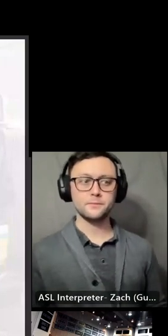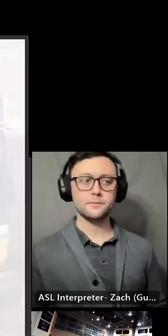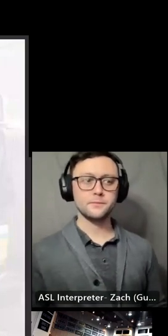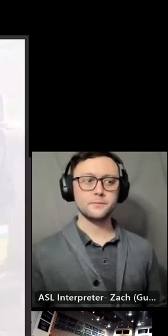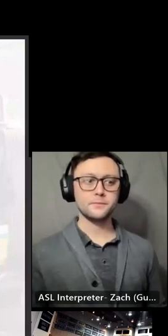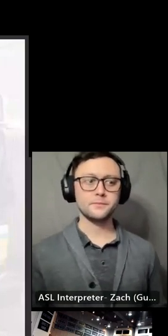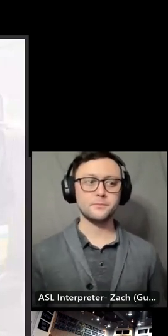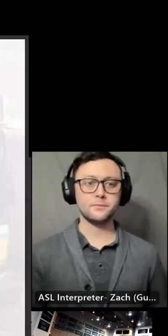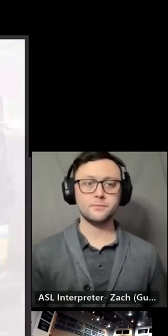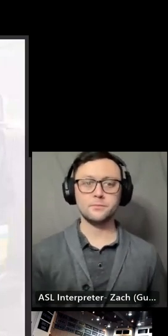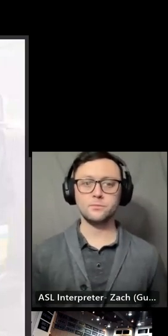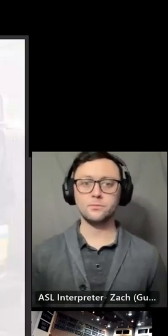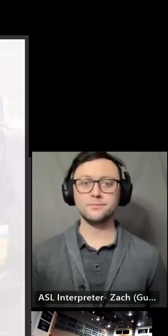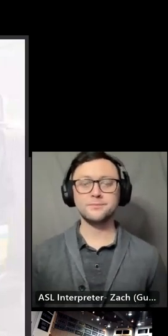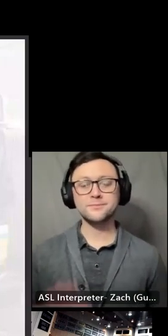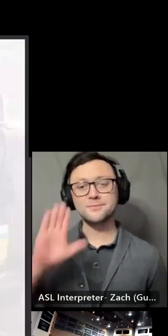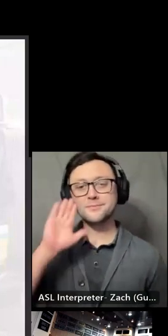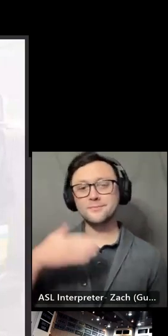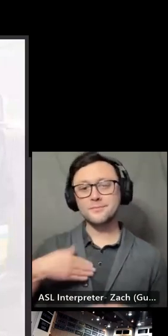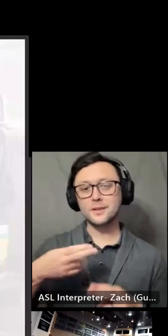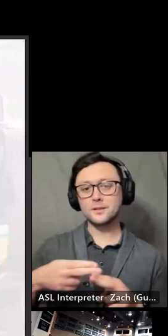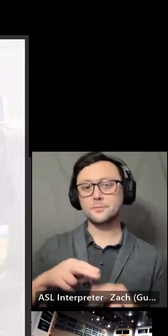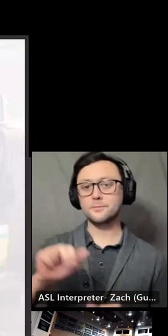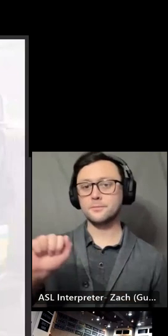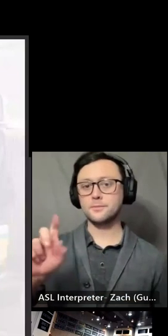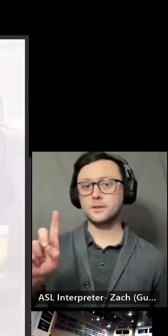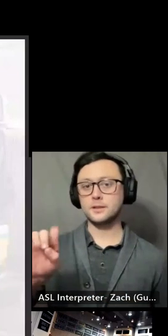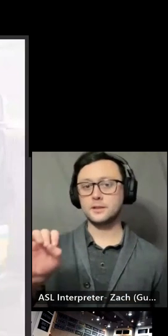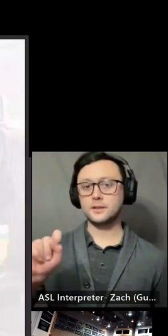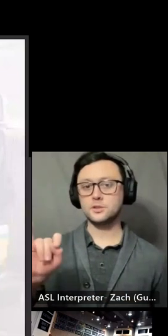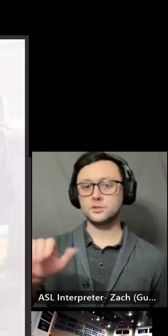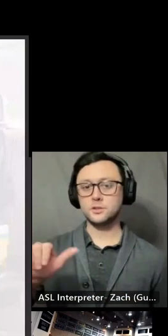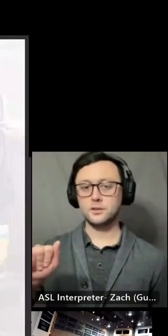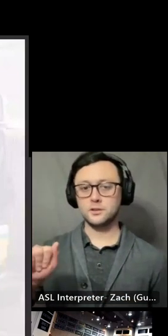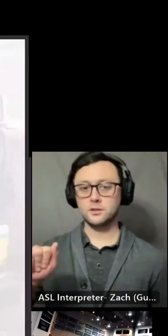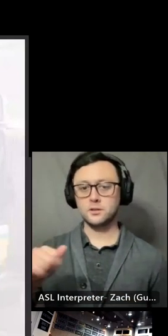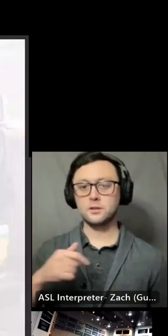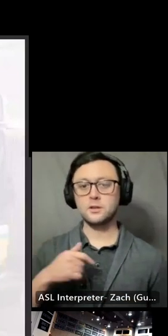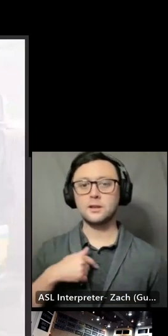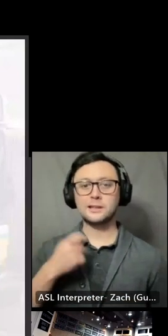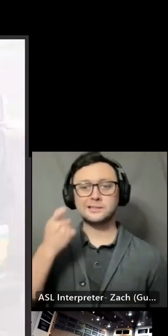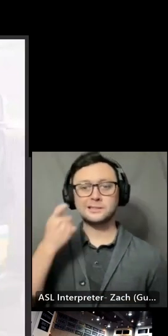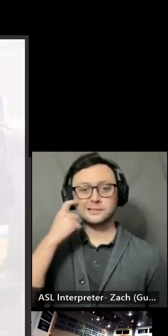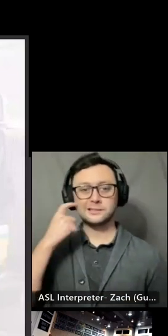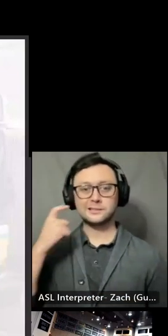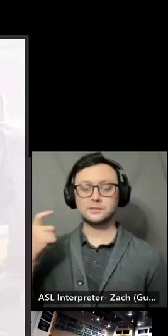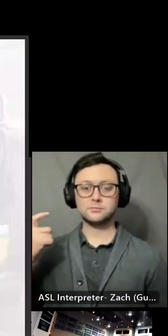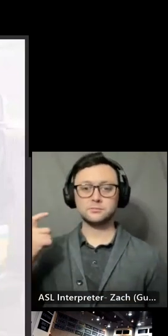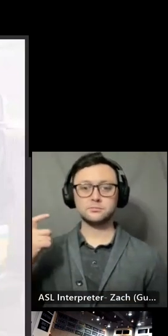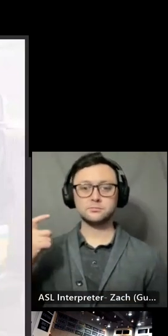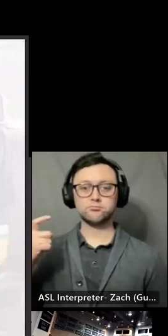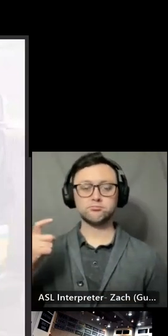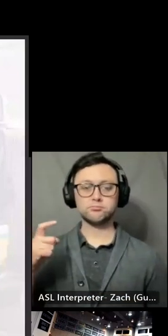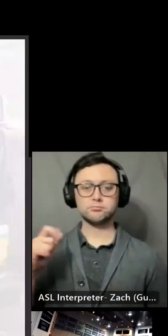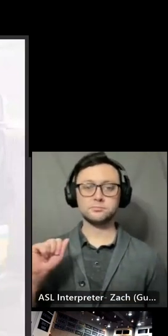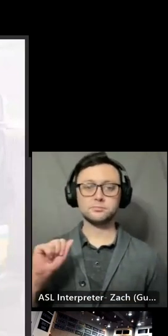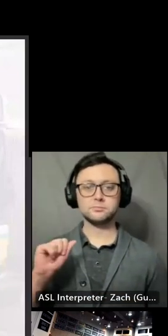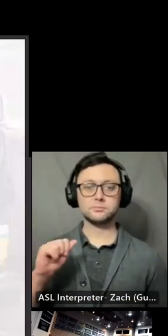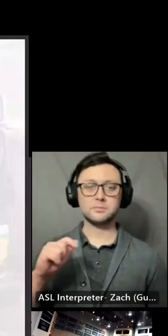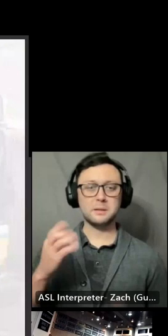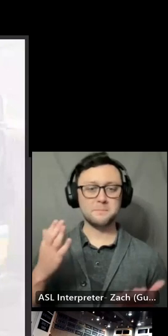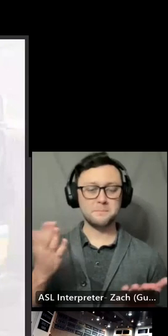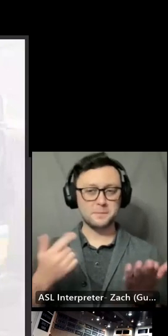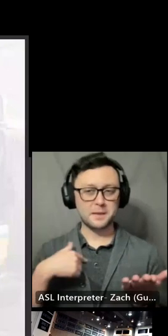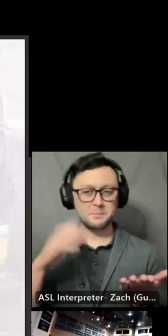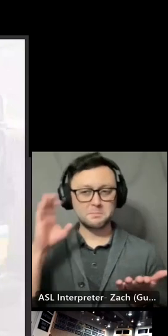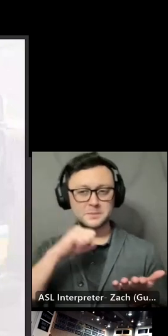speaker. Yeah. Hi, my name is Aditi Shivastav, and I recently shifted to Forestries. I don't know if I've missed out on anything,